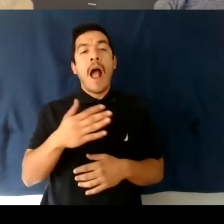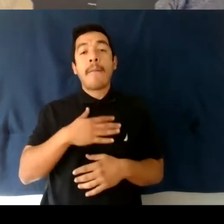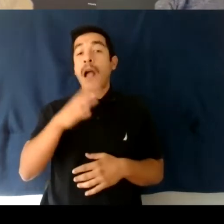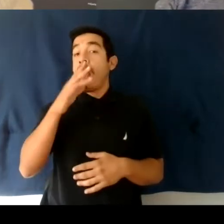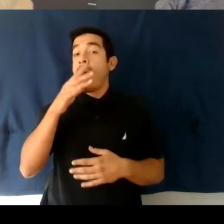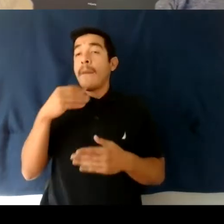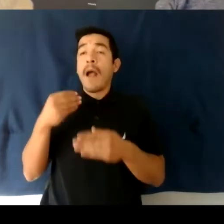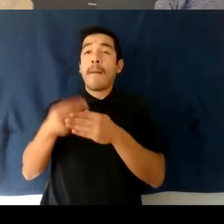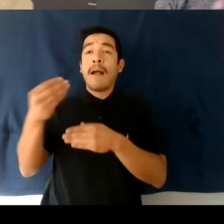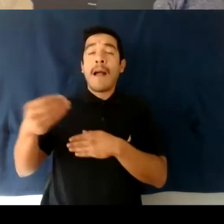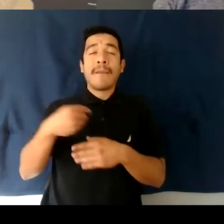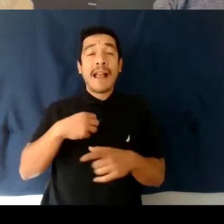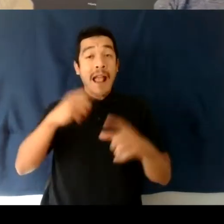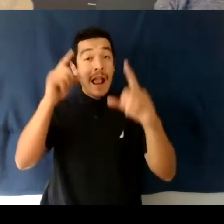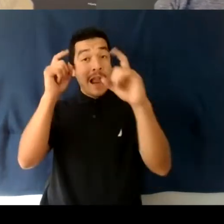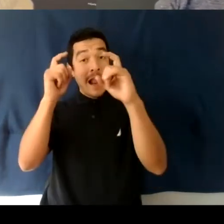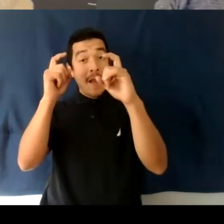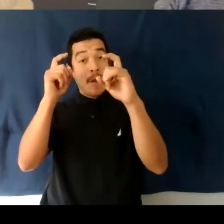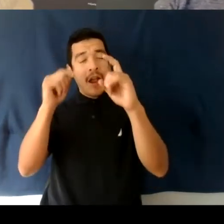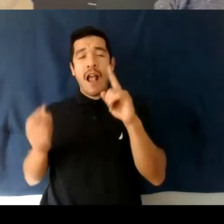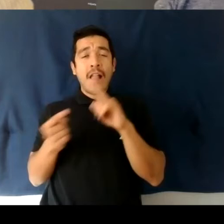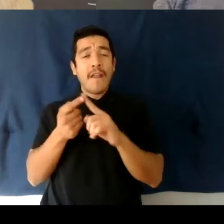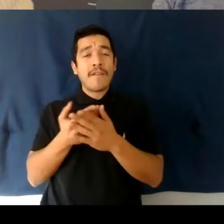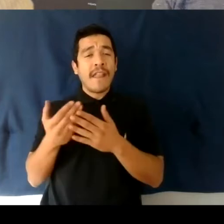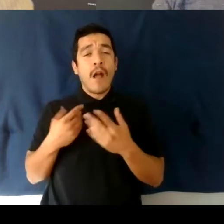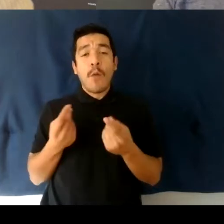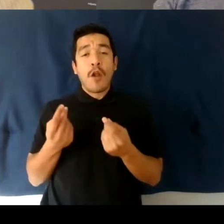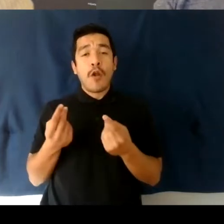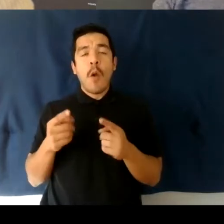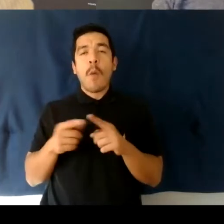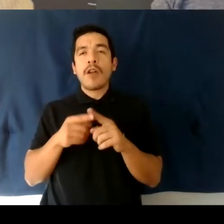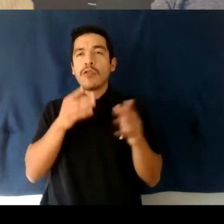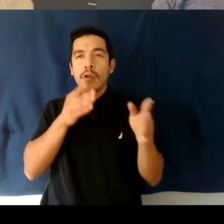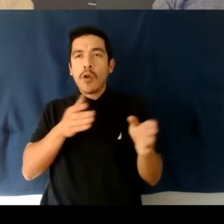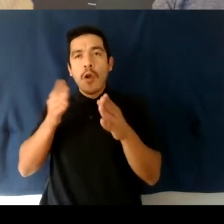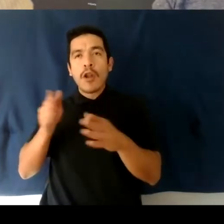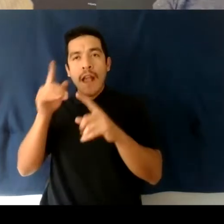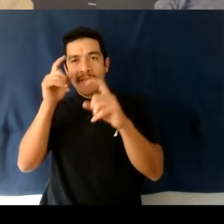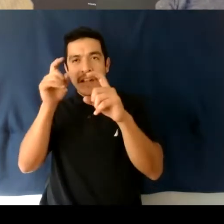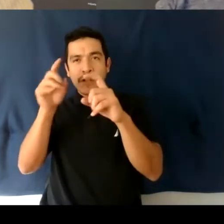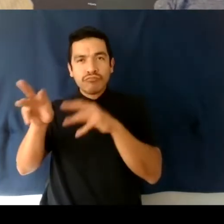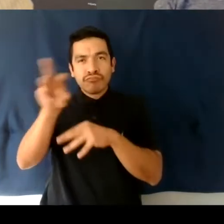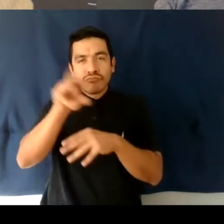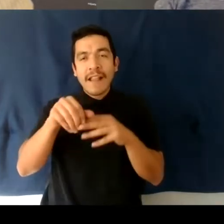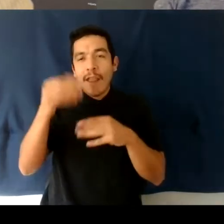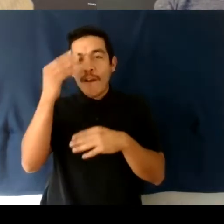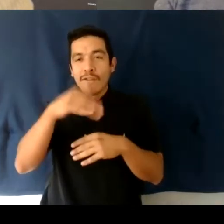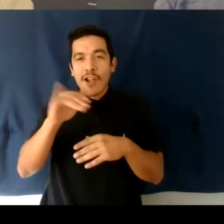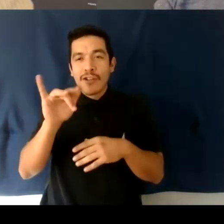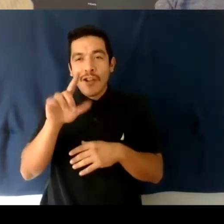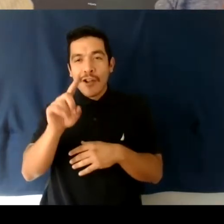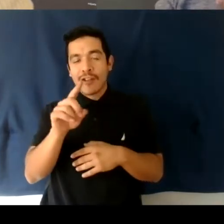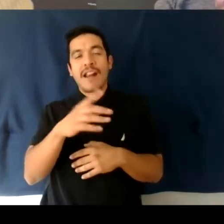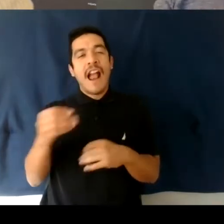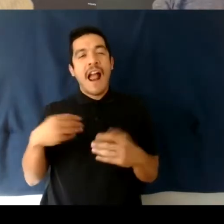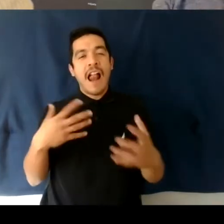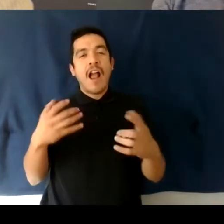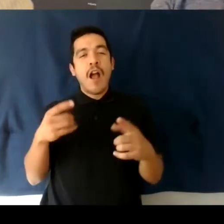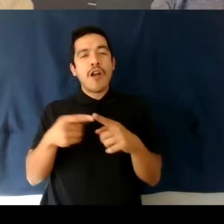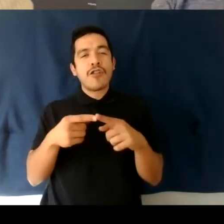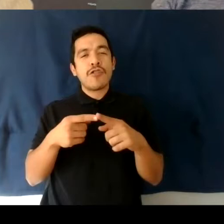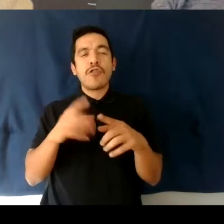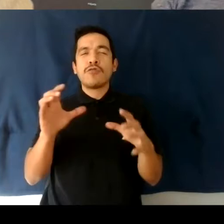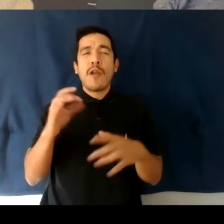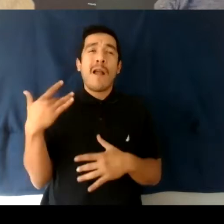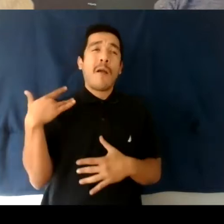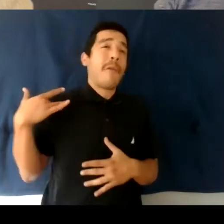me a camera. And the first thing I wanted to do was organize a photo shoot in the front yard. And I wanted to like do